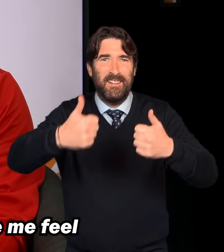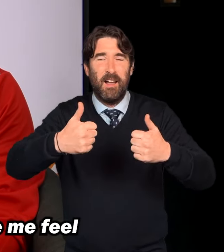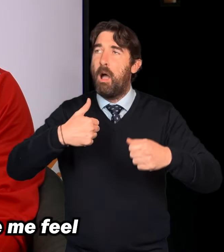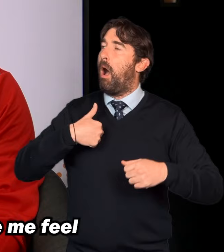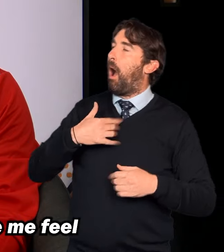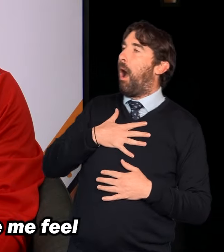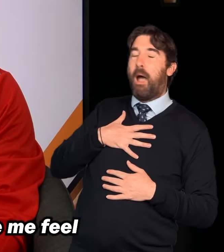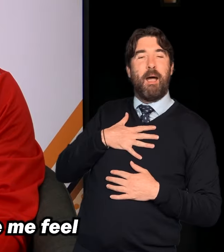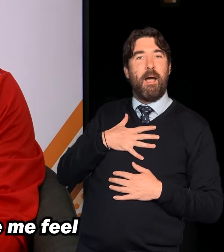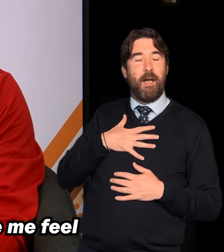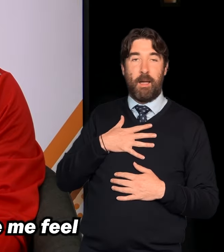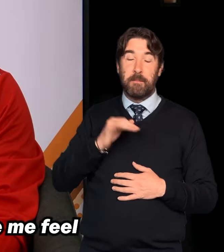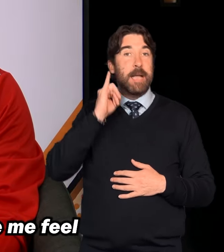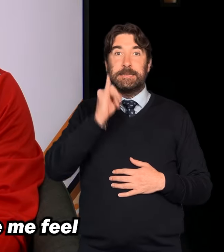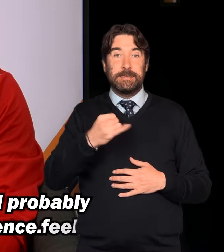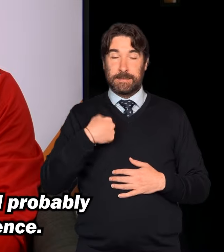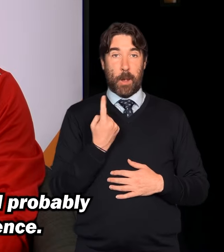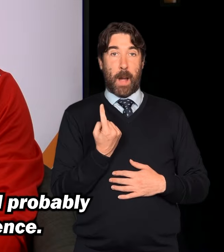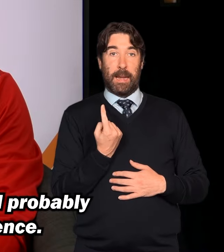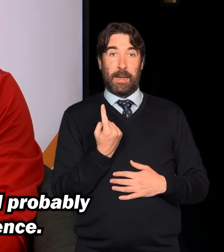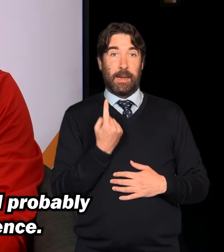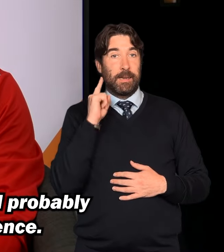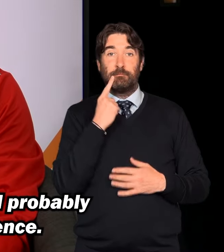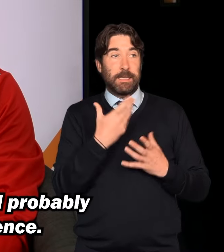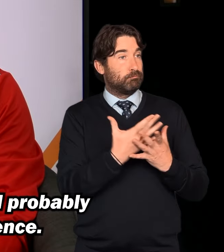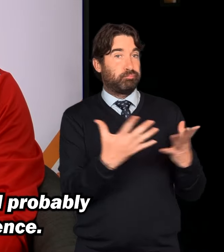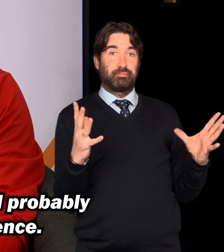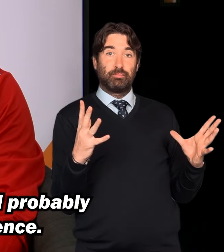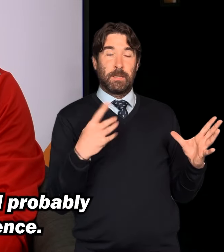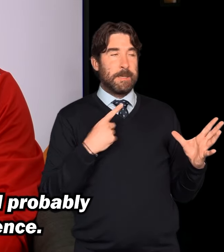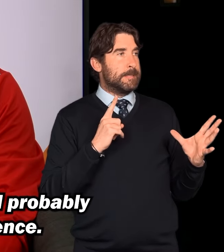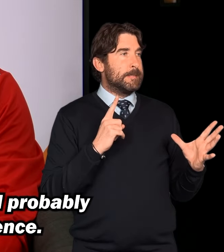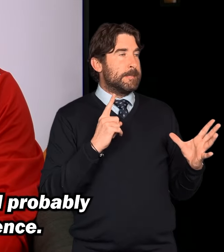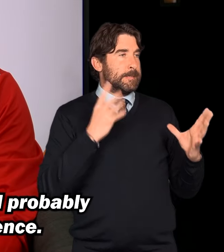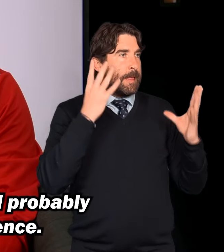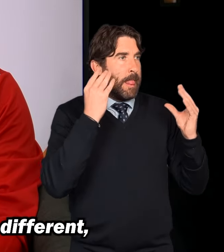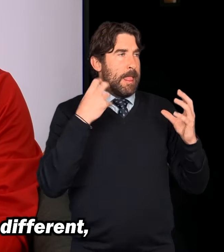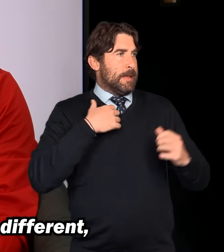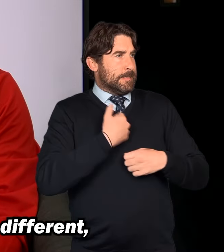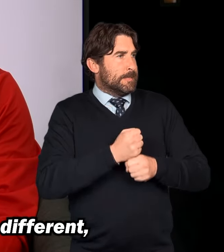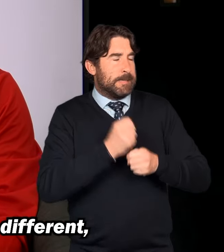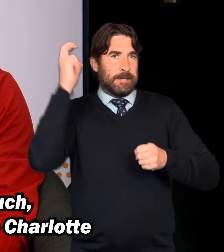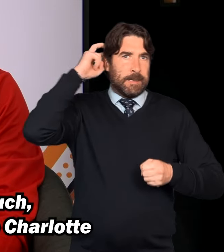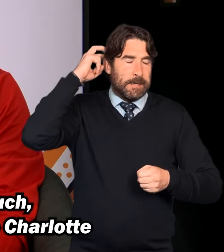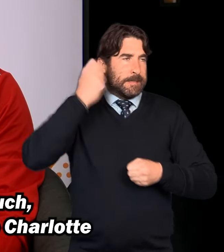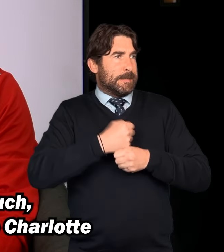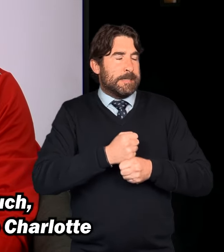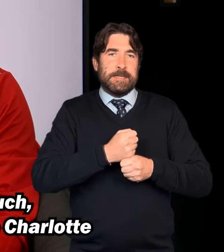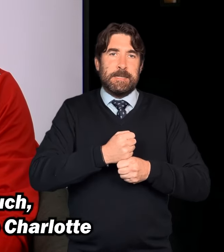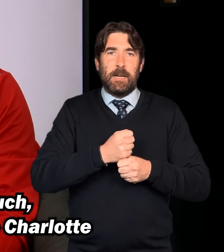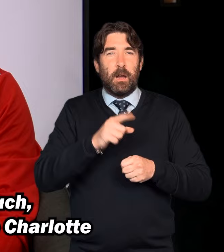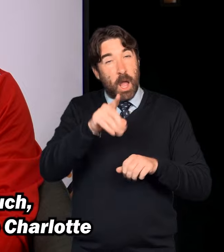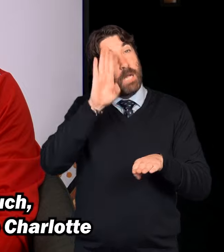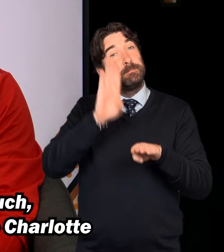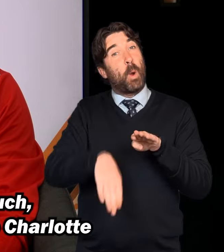And it would have made me feel more reassured in myself and probably given me a lot more confidence. Maybe things would have been different, but